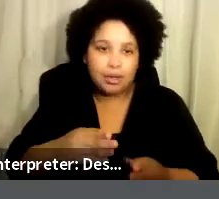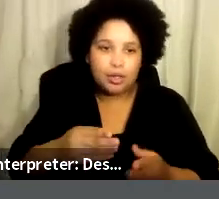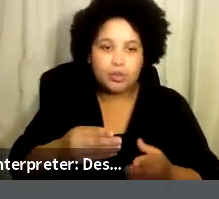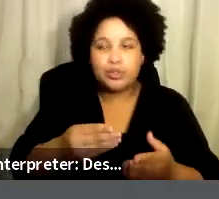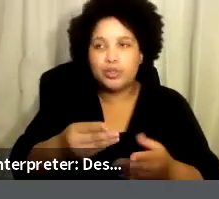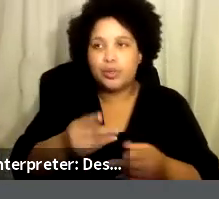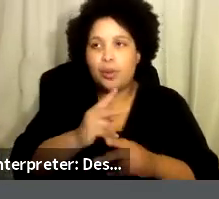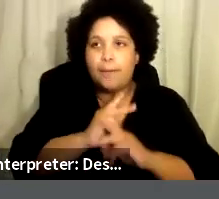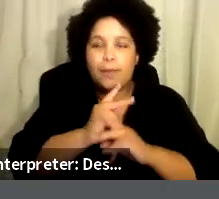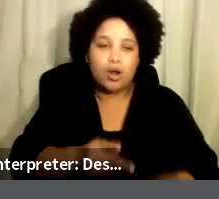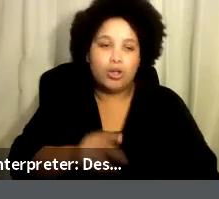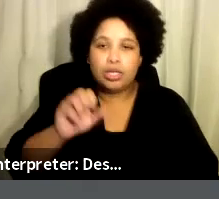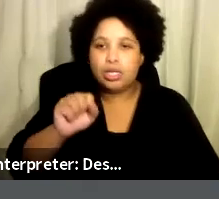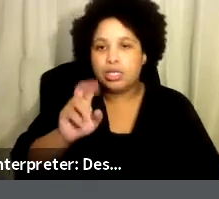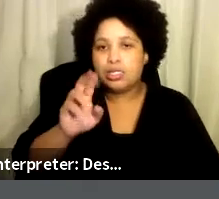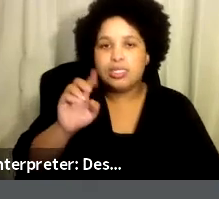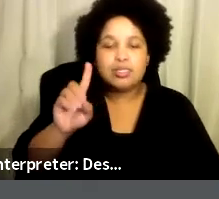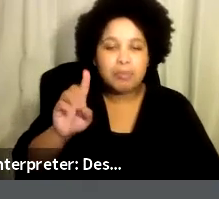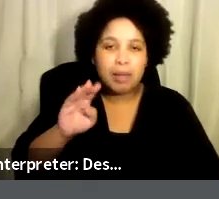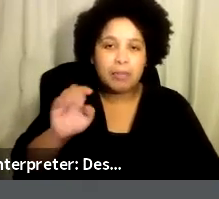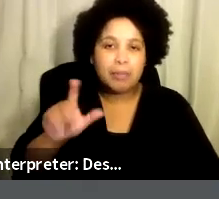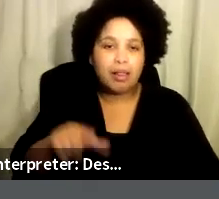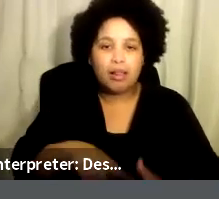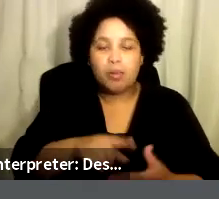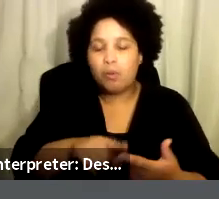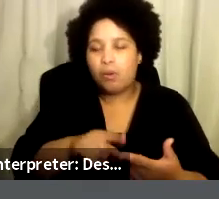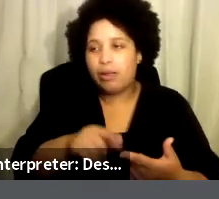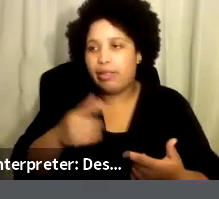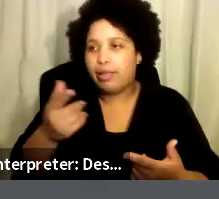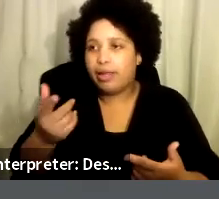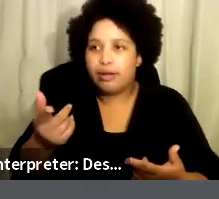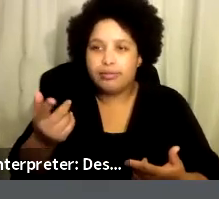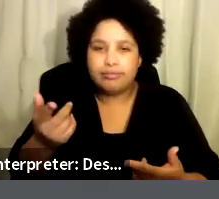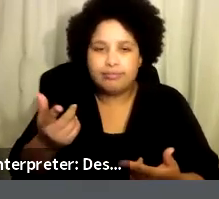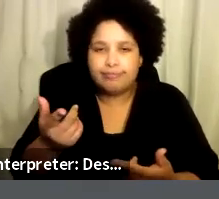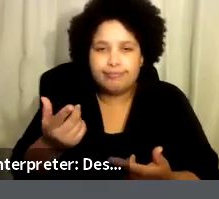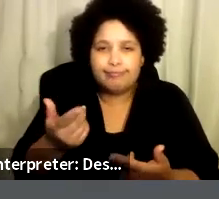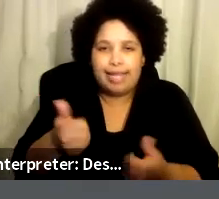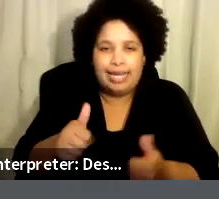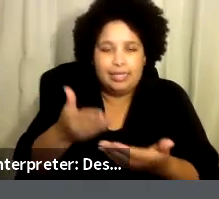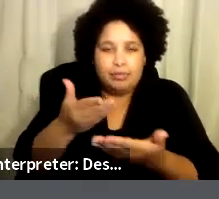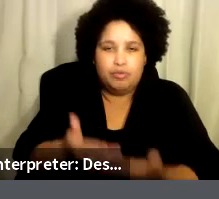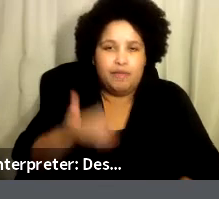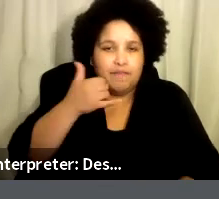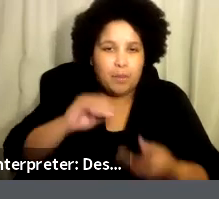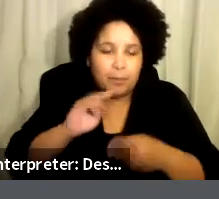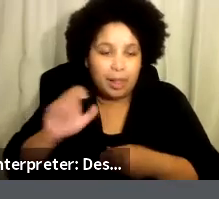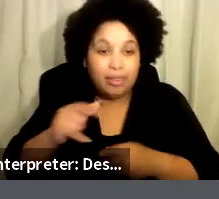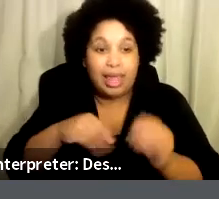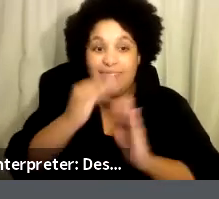bill or their PG&E bill or their proof of residency has to complete this section.